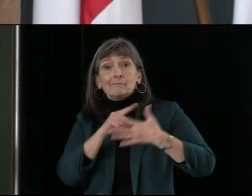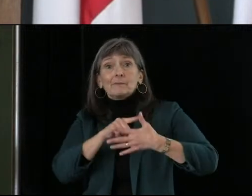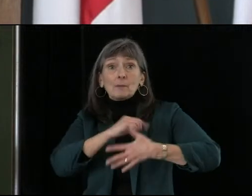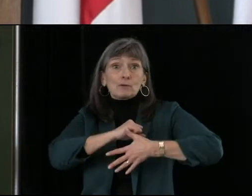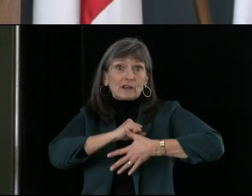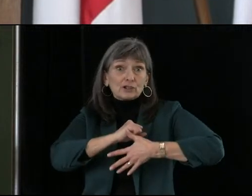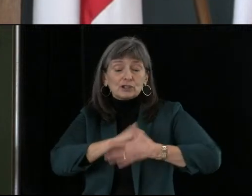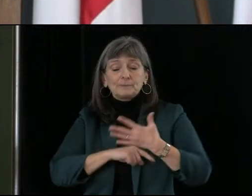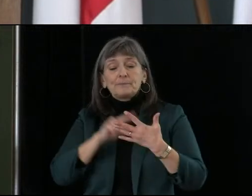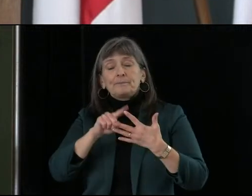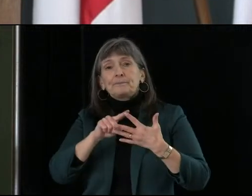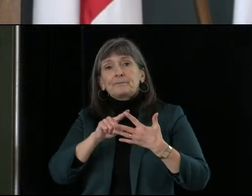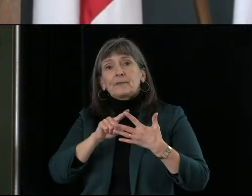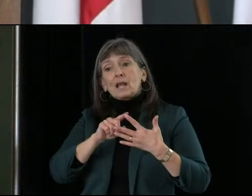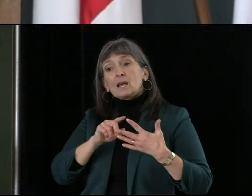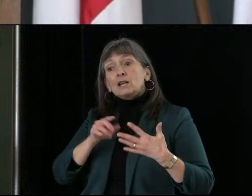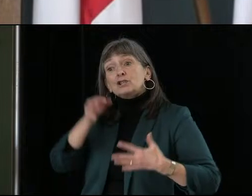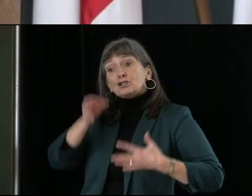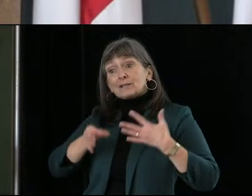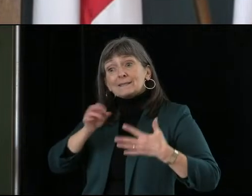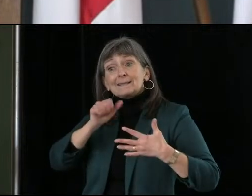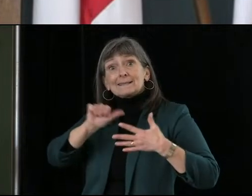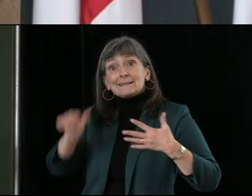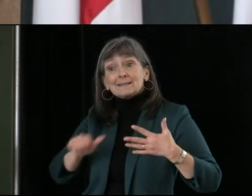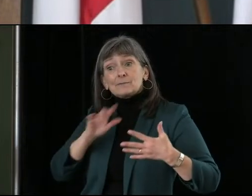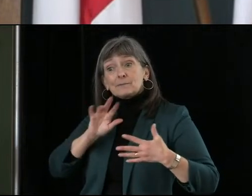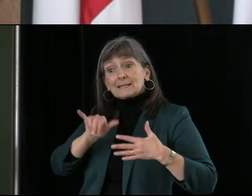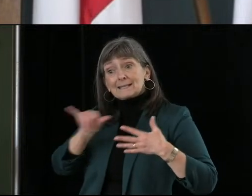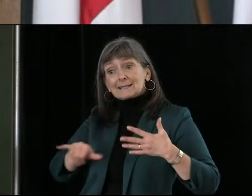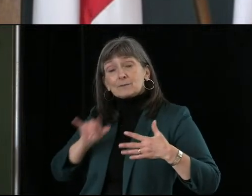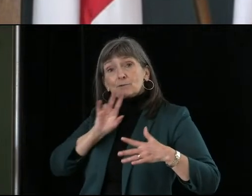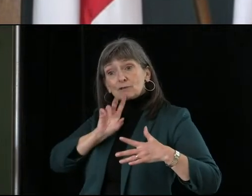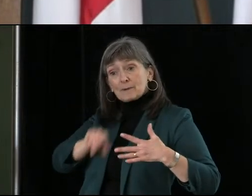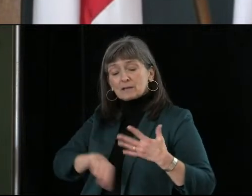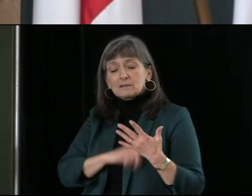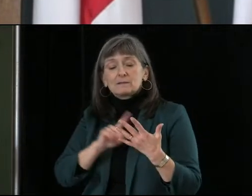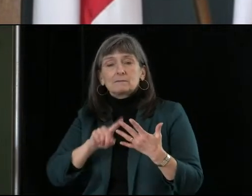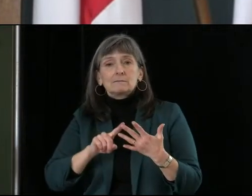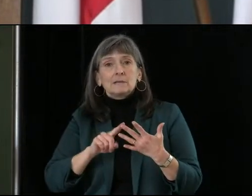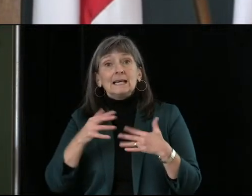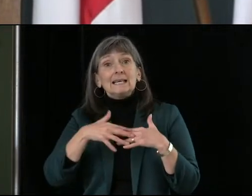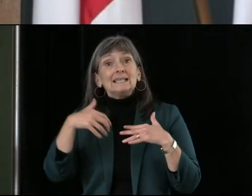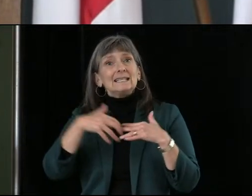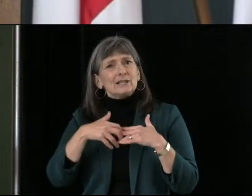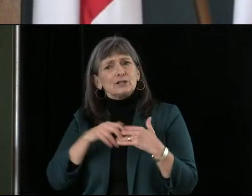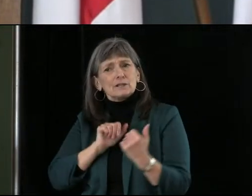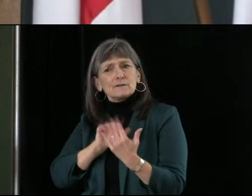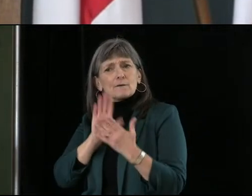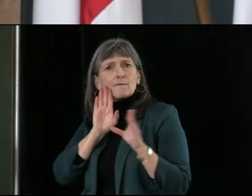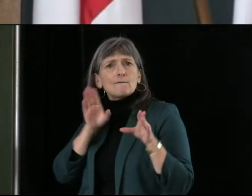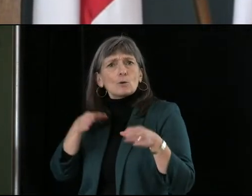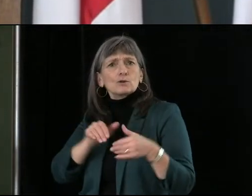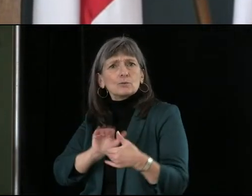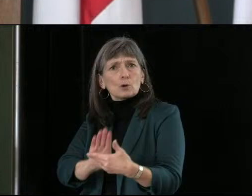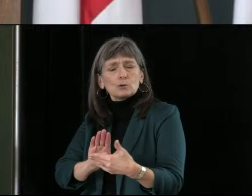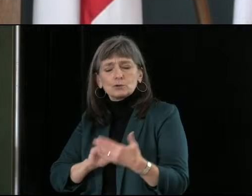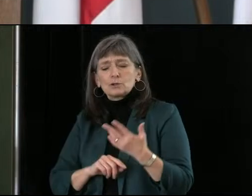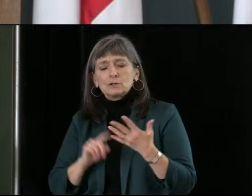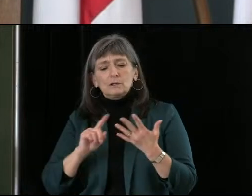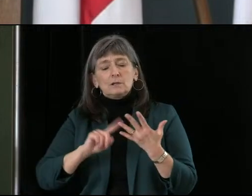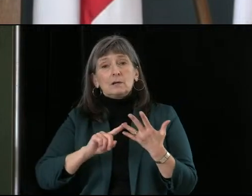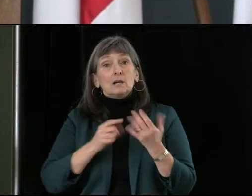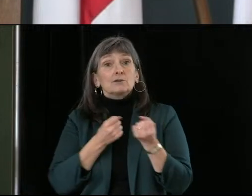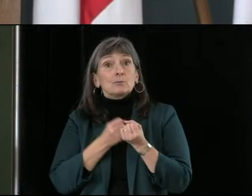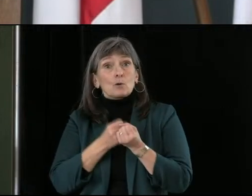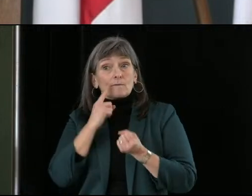prevention, responsive justice system, implementing Indigenous-led approaches, support for